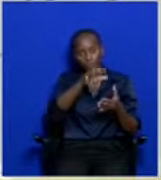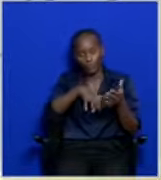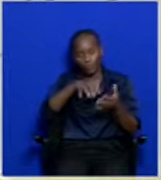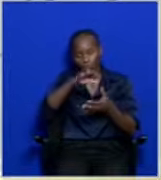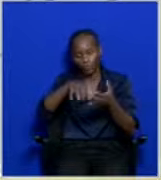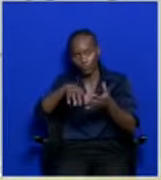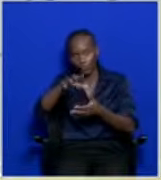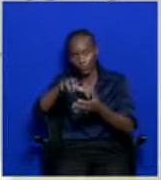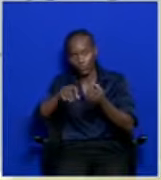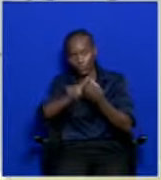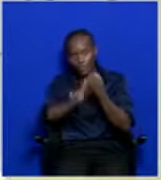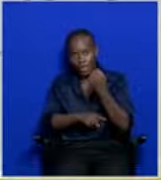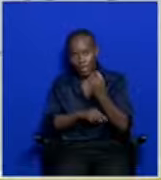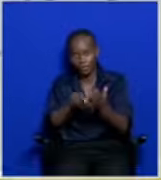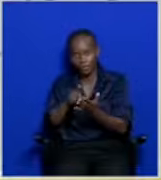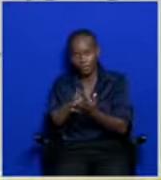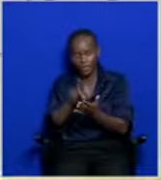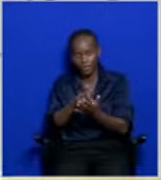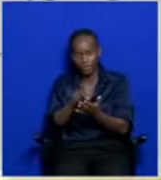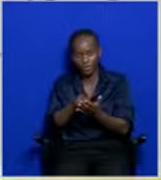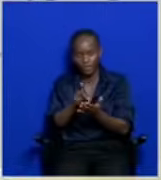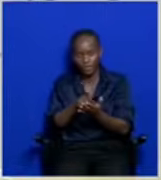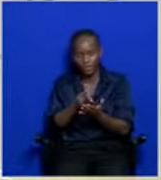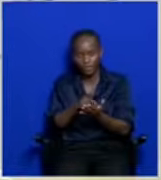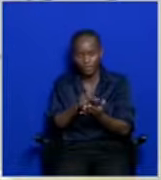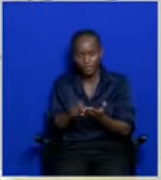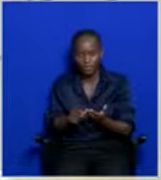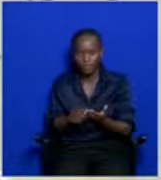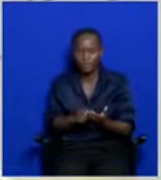annexure numbering, the page that marks 5.1,